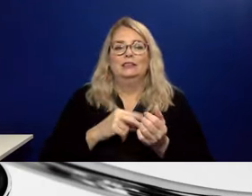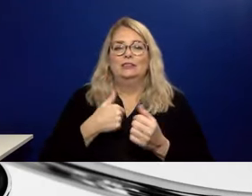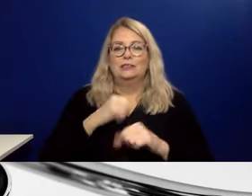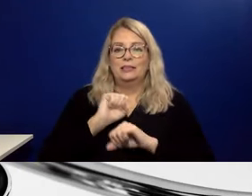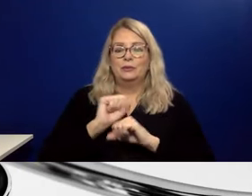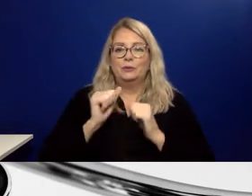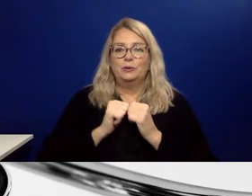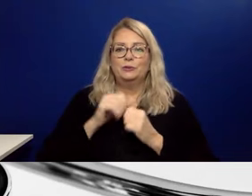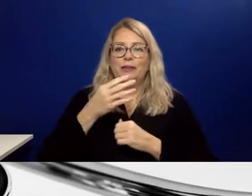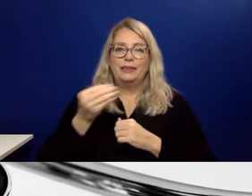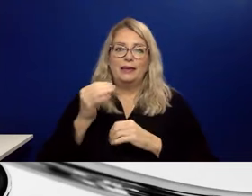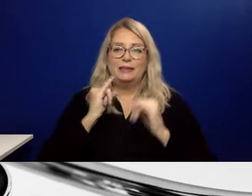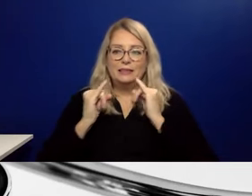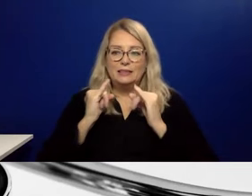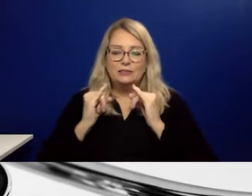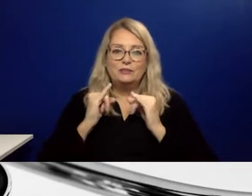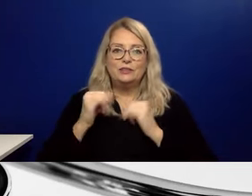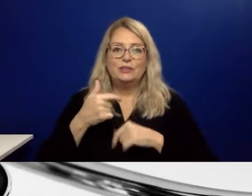interviewed love their jobs.